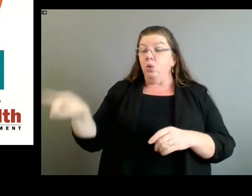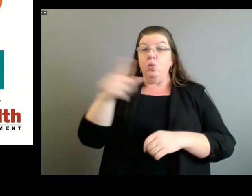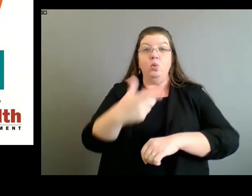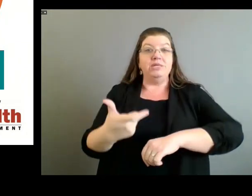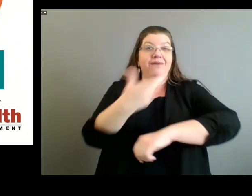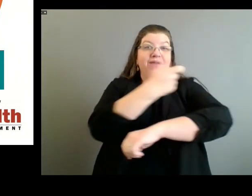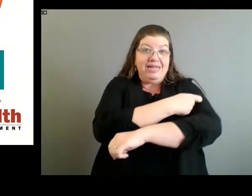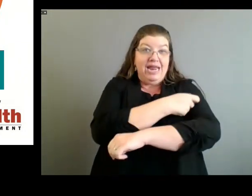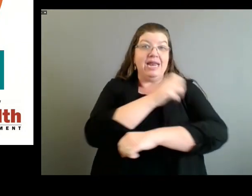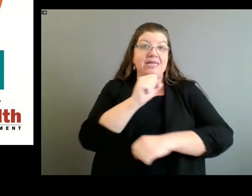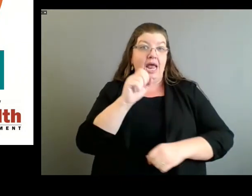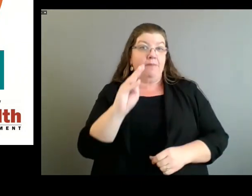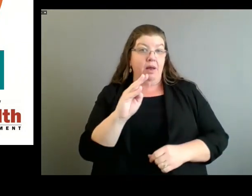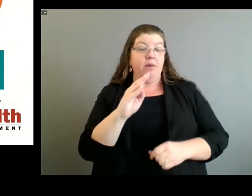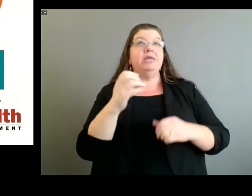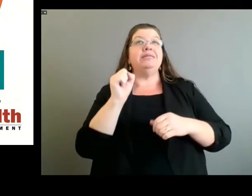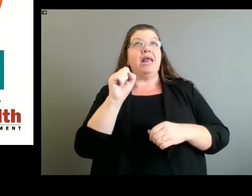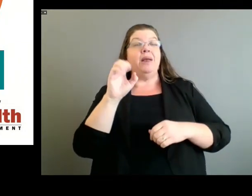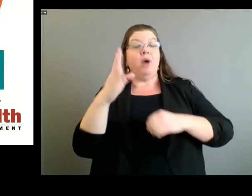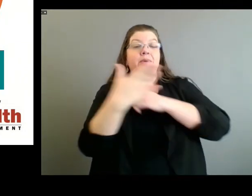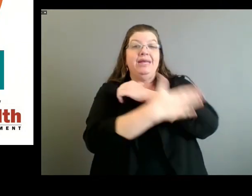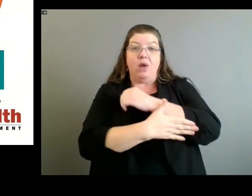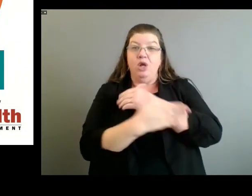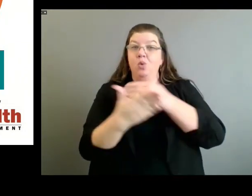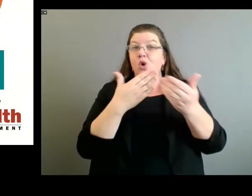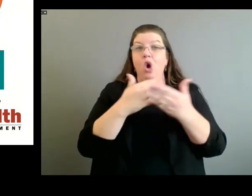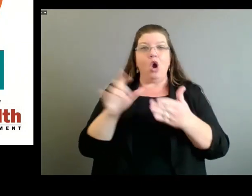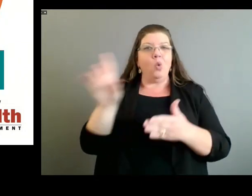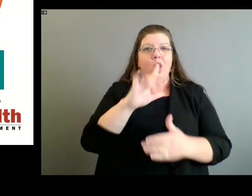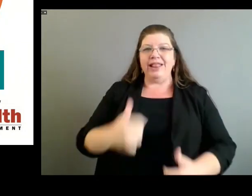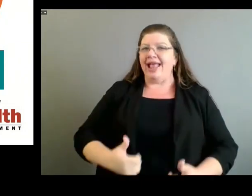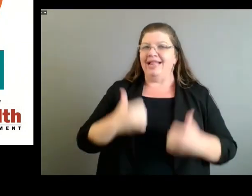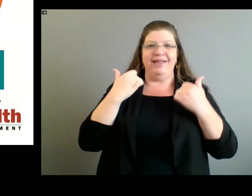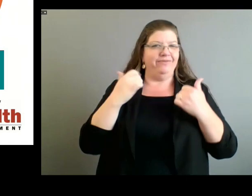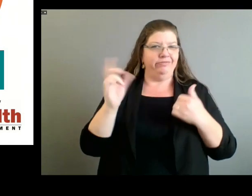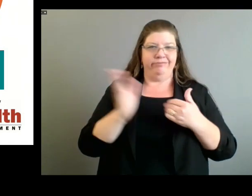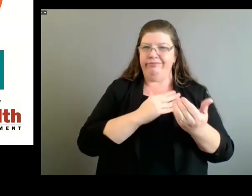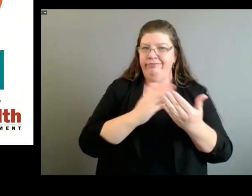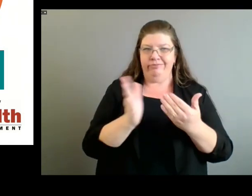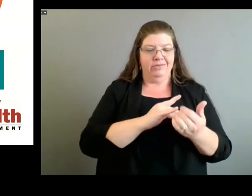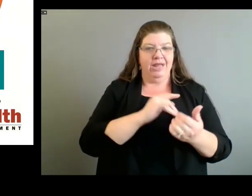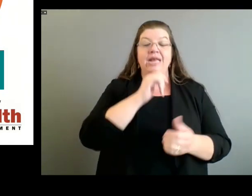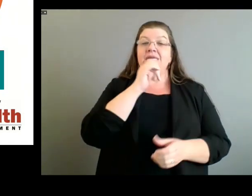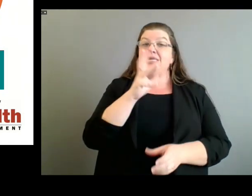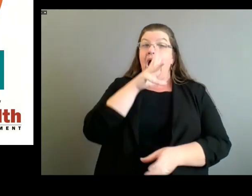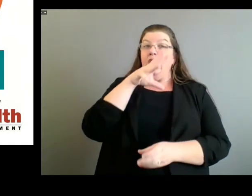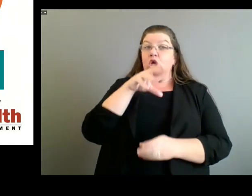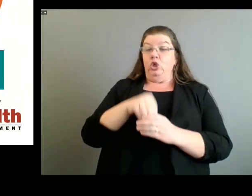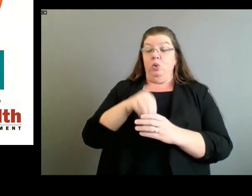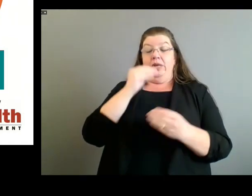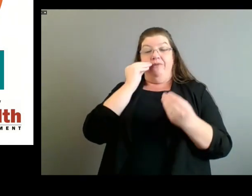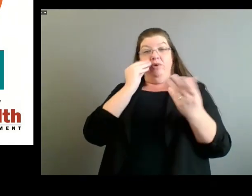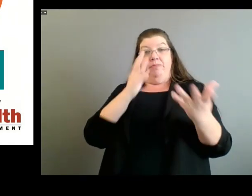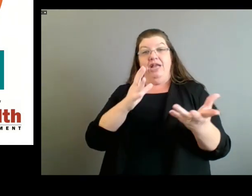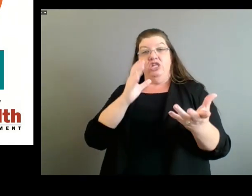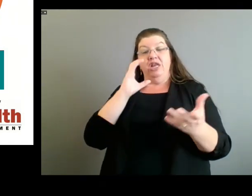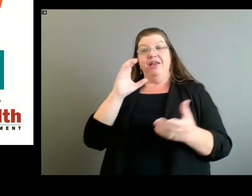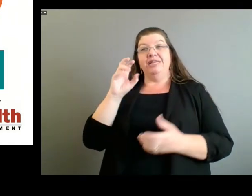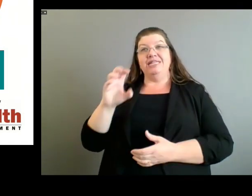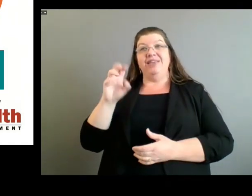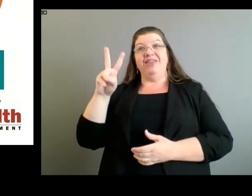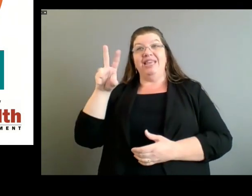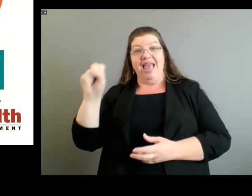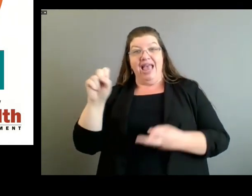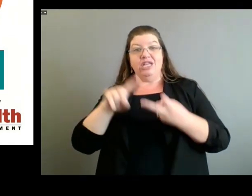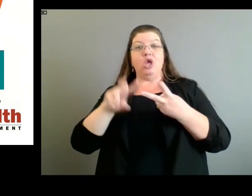Santa Barbara County, regardless of their county of residence. It does not include information from CVS